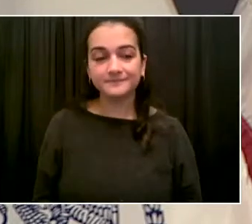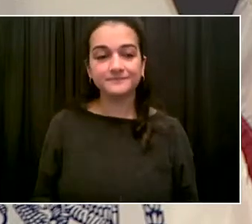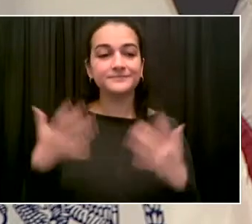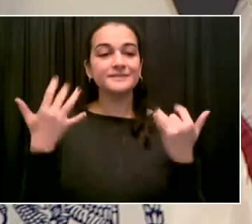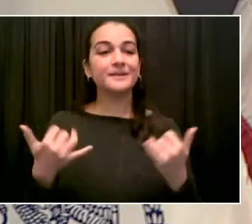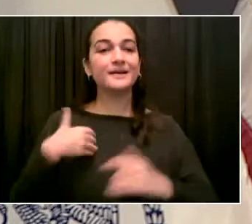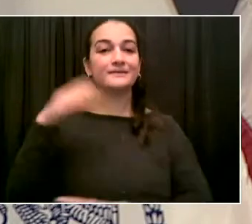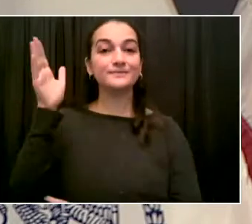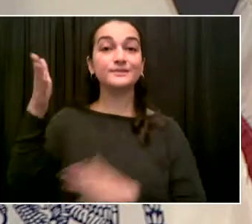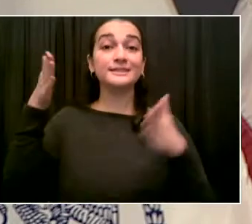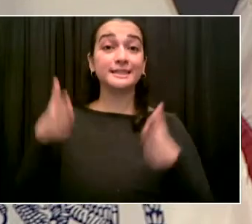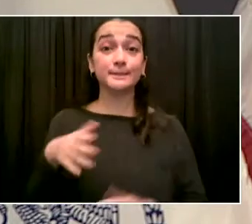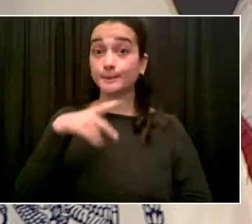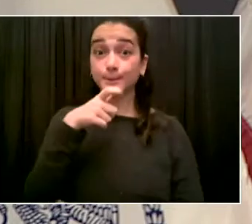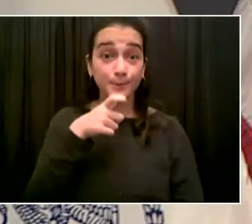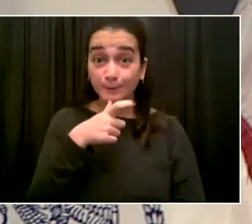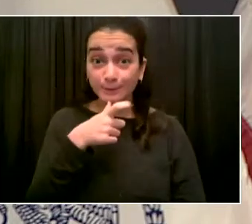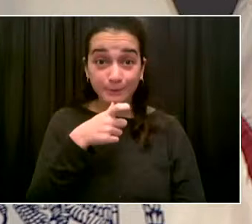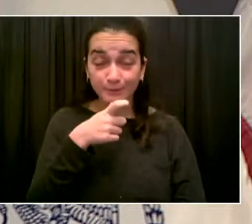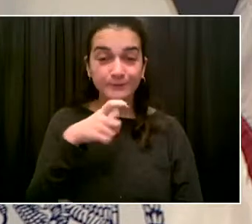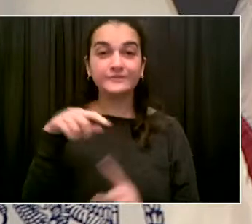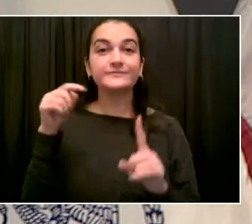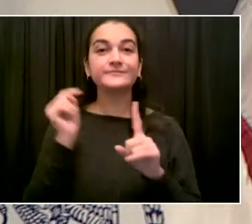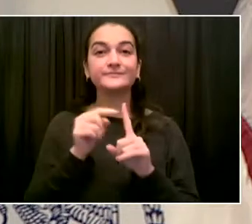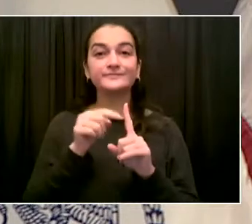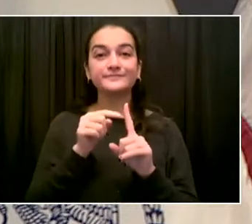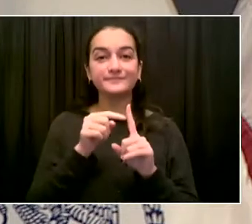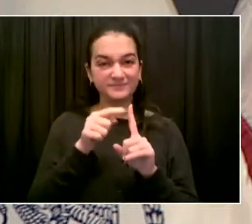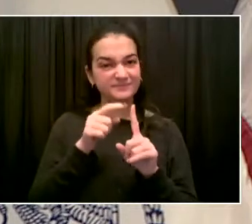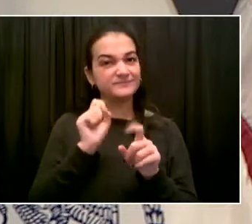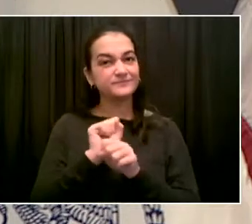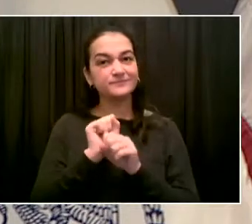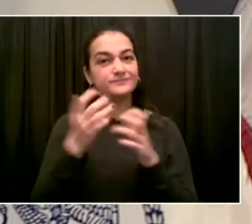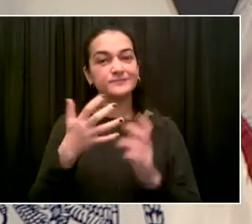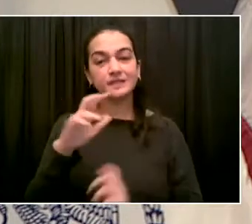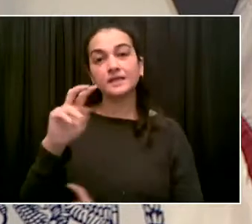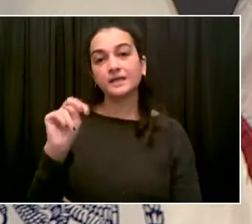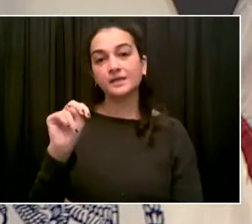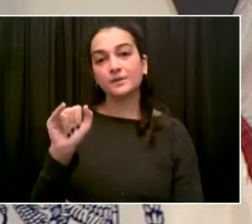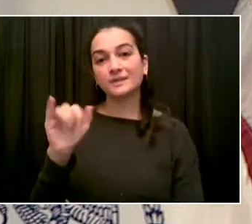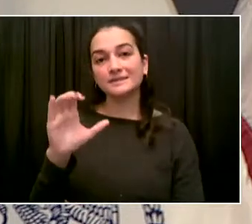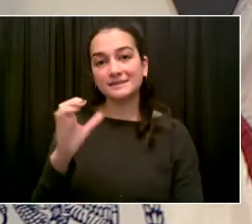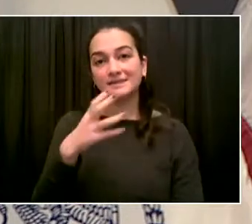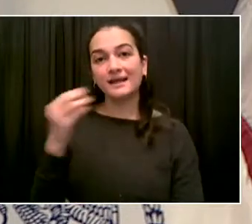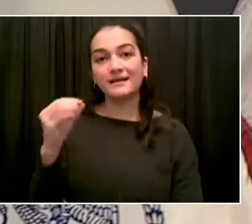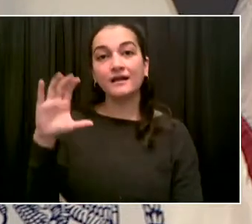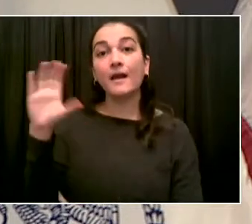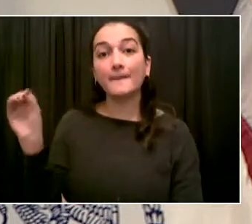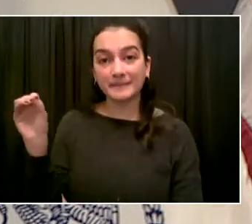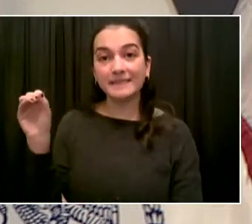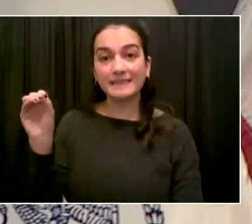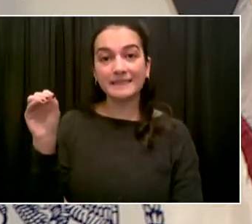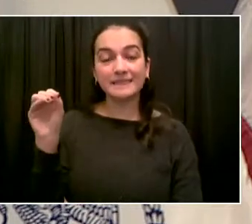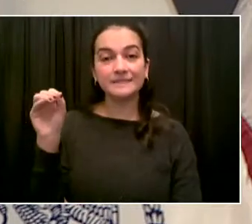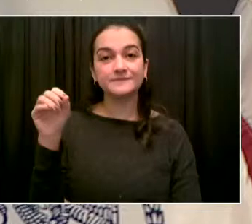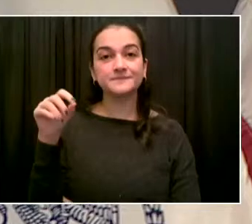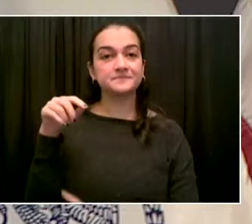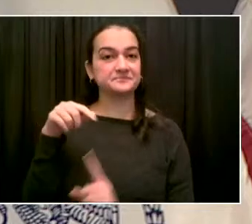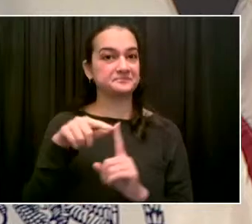do great work promoting this city to the region, to the country, to the world. And we've invested